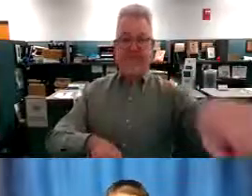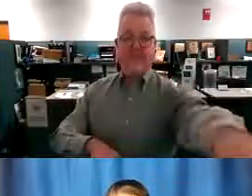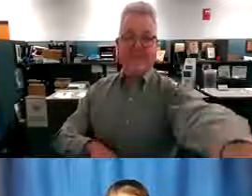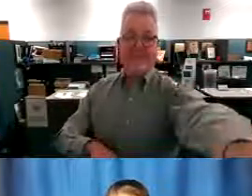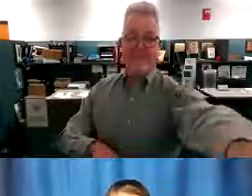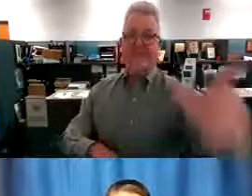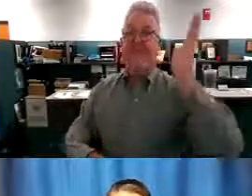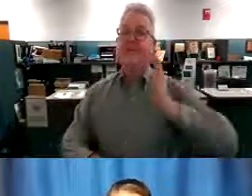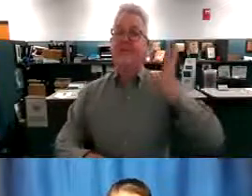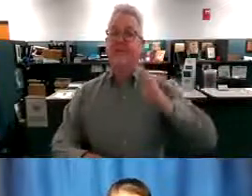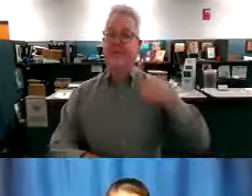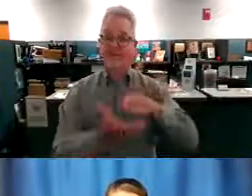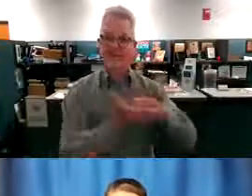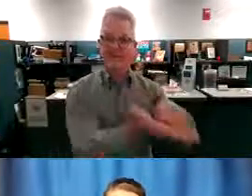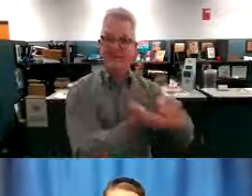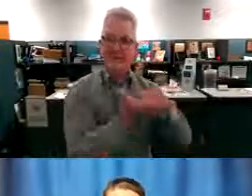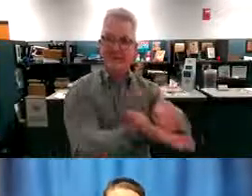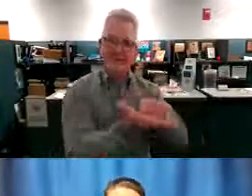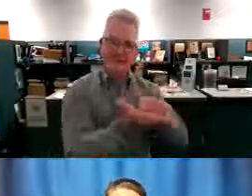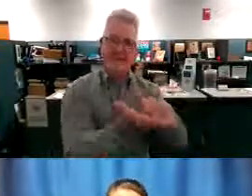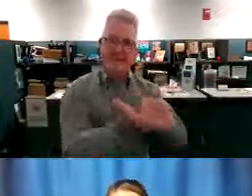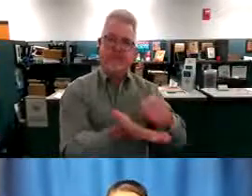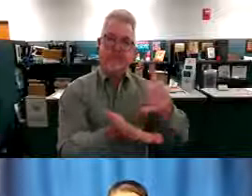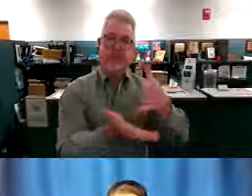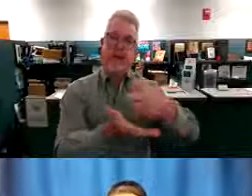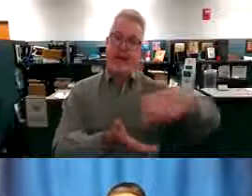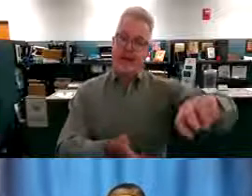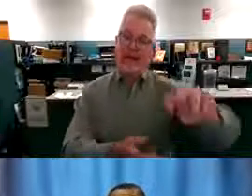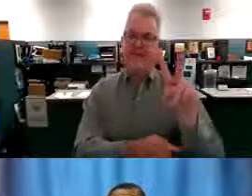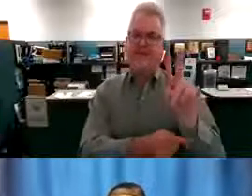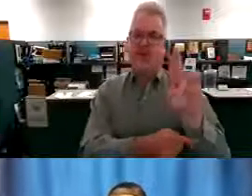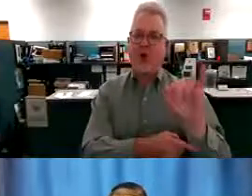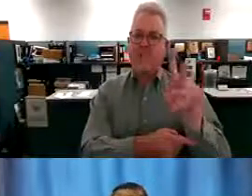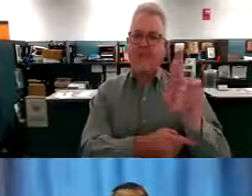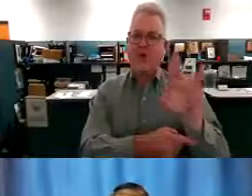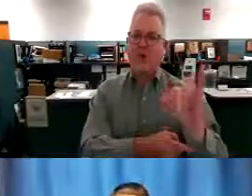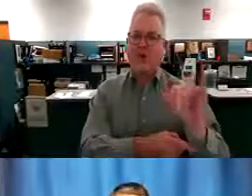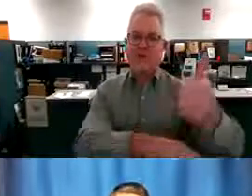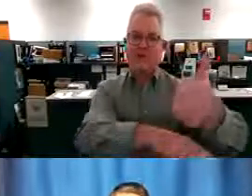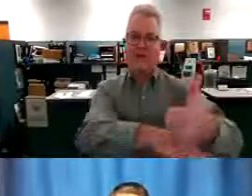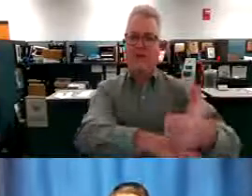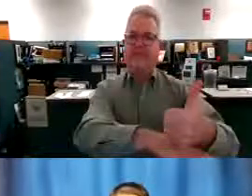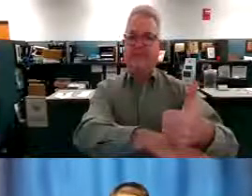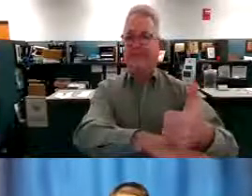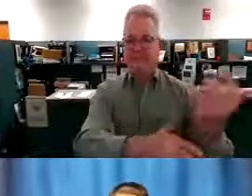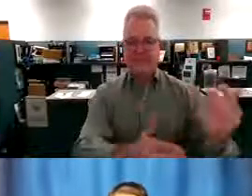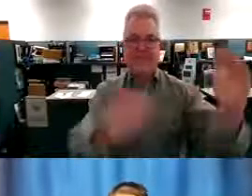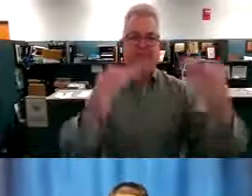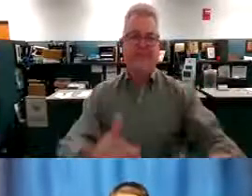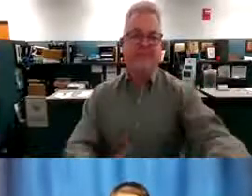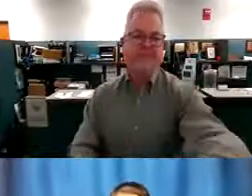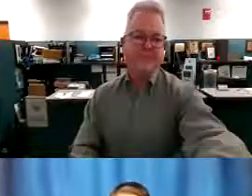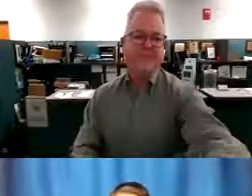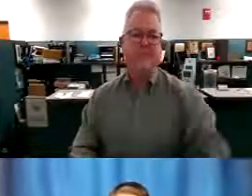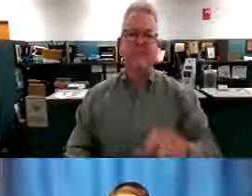visual communication. So on the left-hand side, you'll see there's a lot of text communication, and that ended up transferring